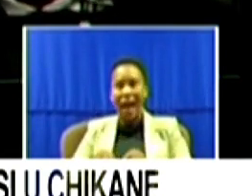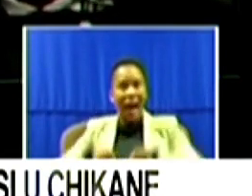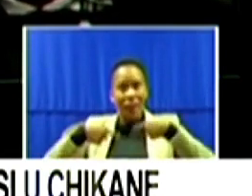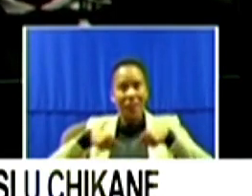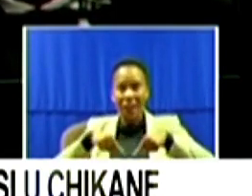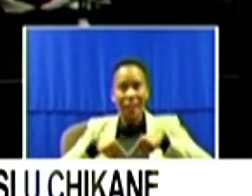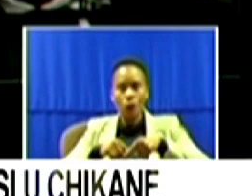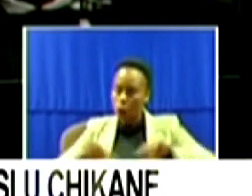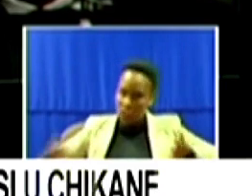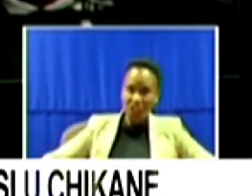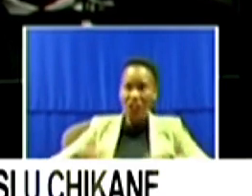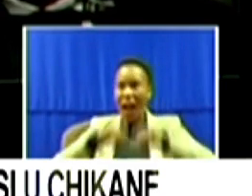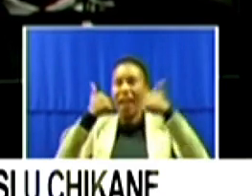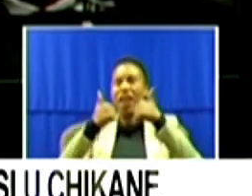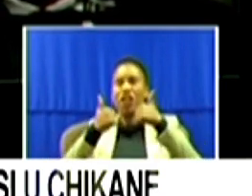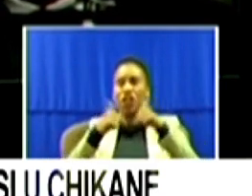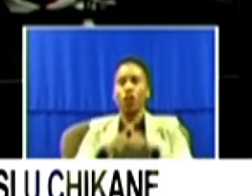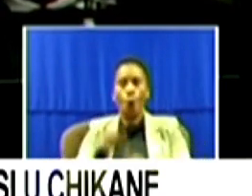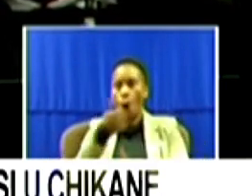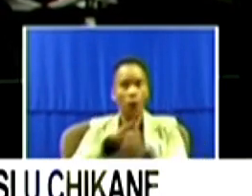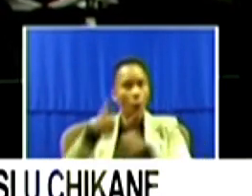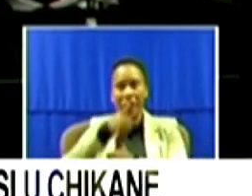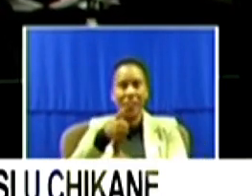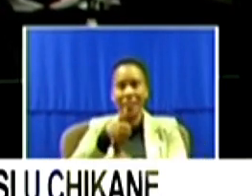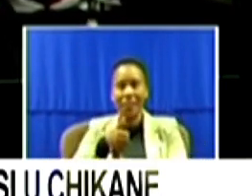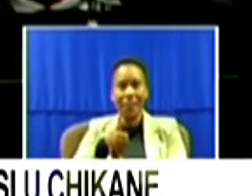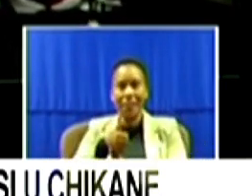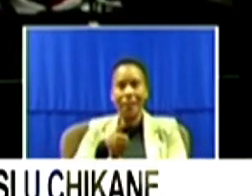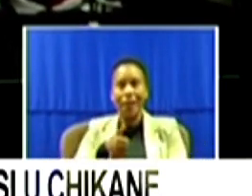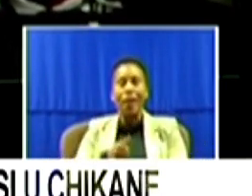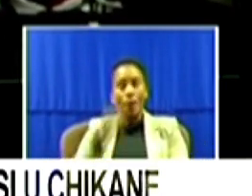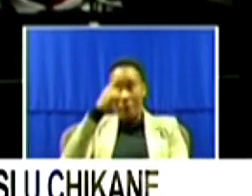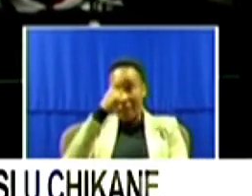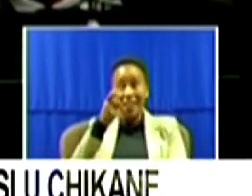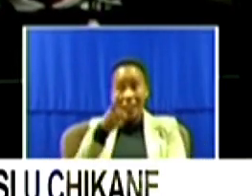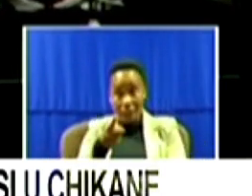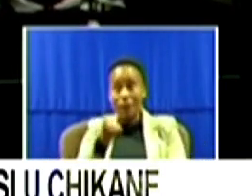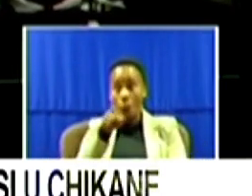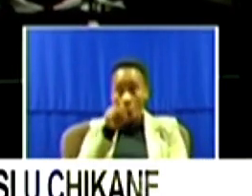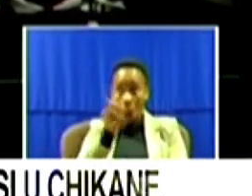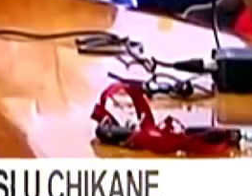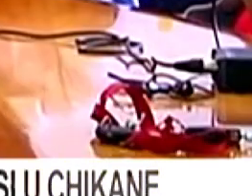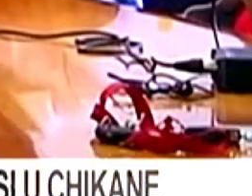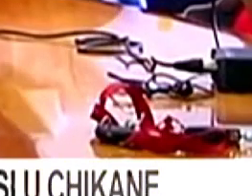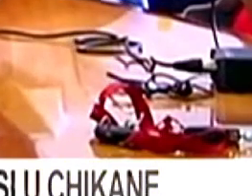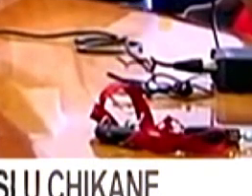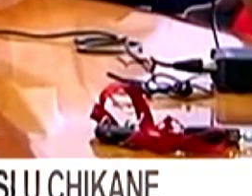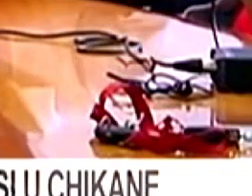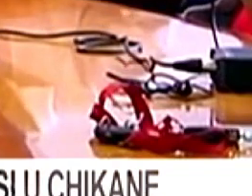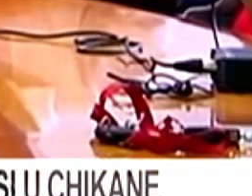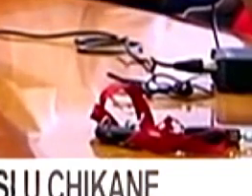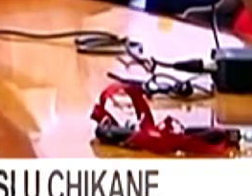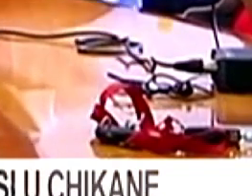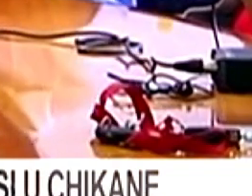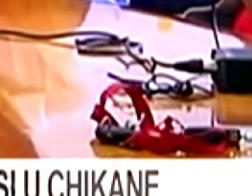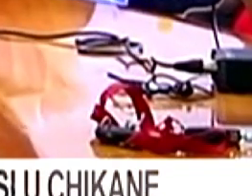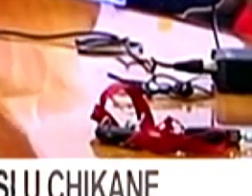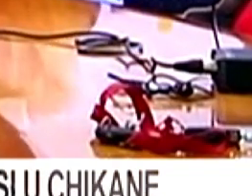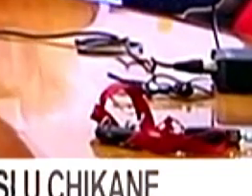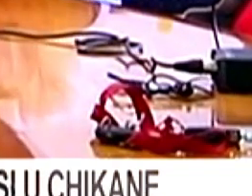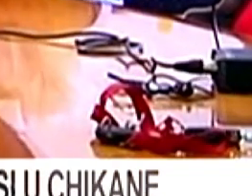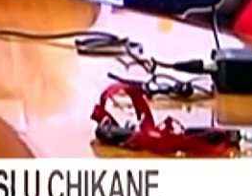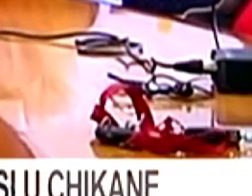authority. If he believes that what you are doing is wrong, he will challenge you for that. Amanye amaqembo